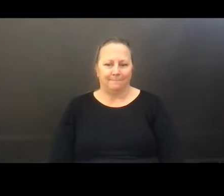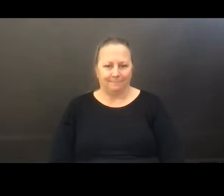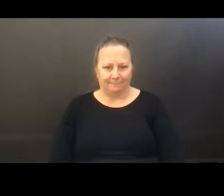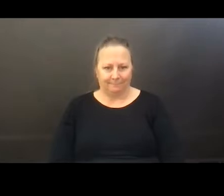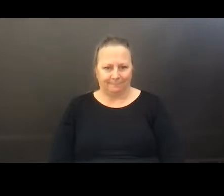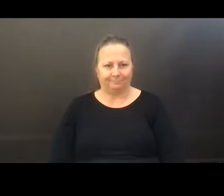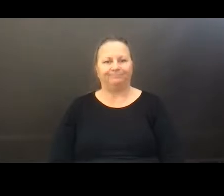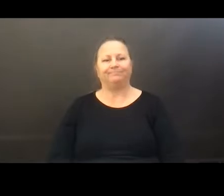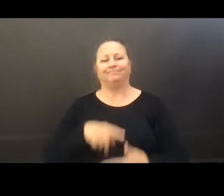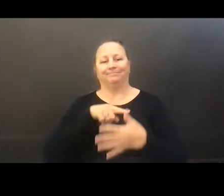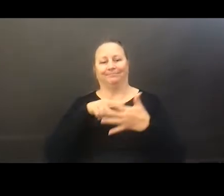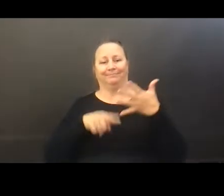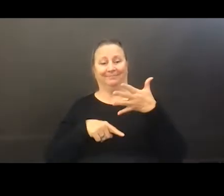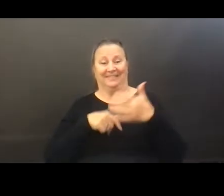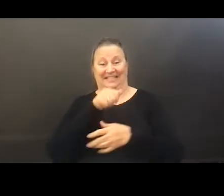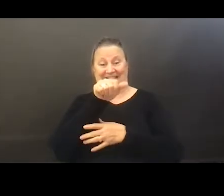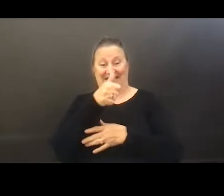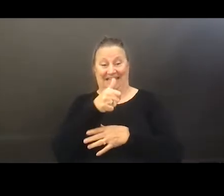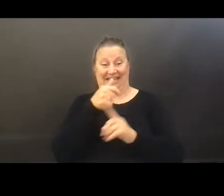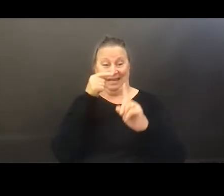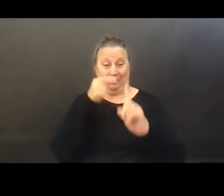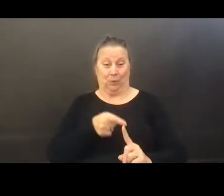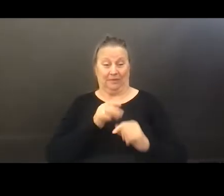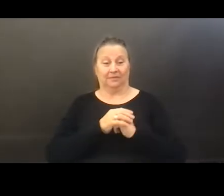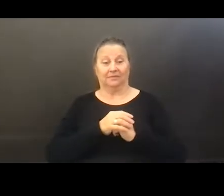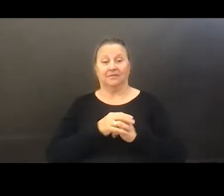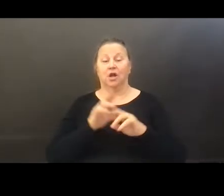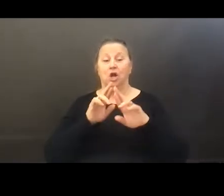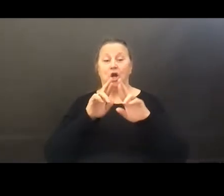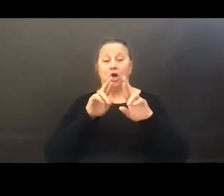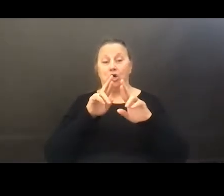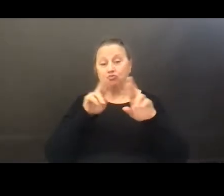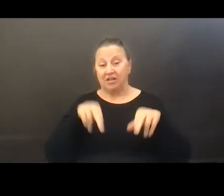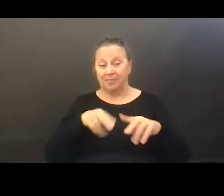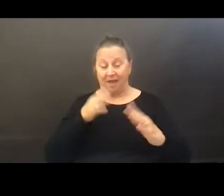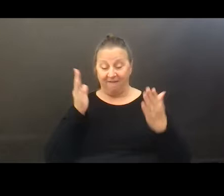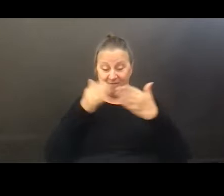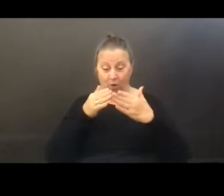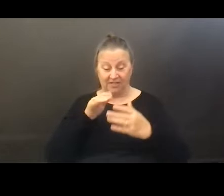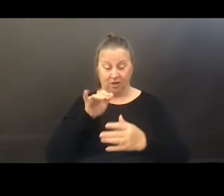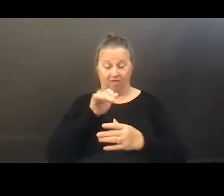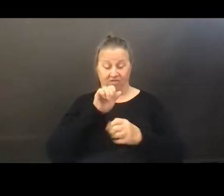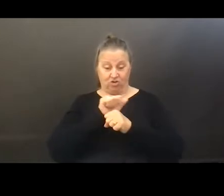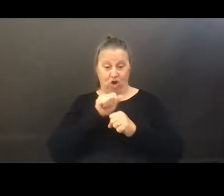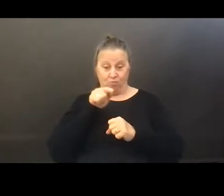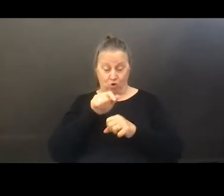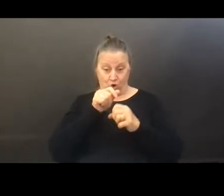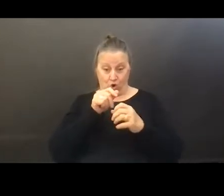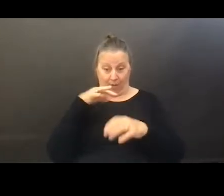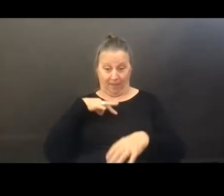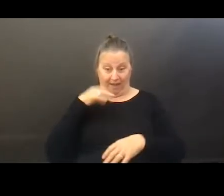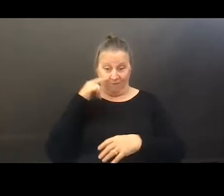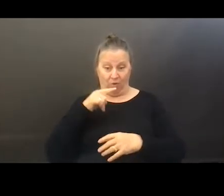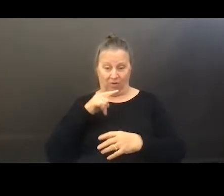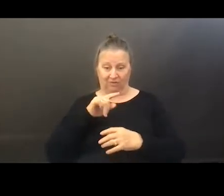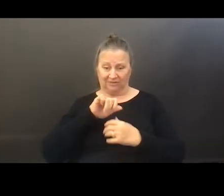So here's 10 key points to remember. Have your resume focus on that specific job you're applying to. Customize